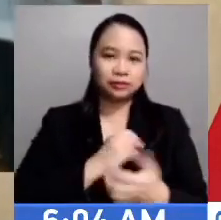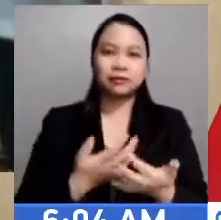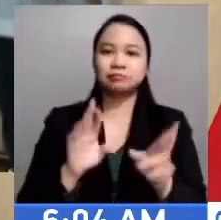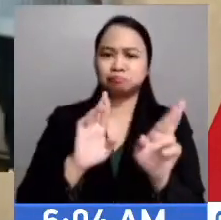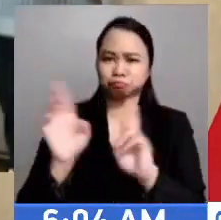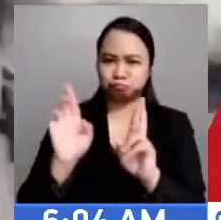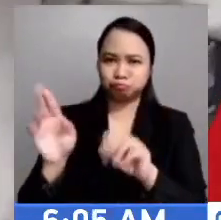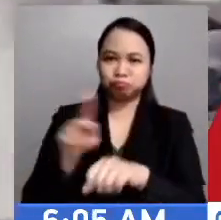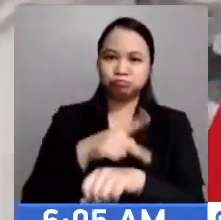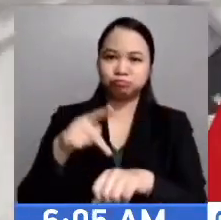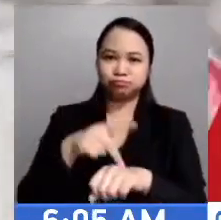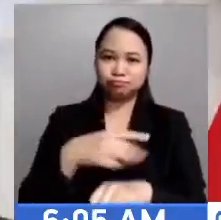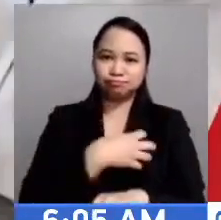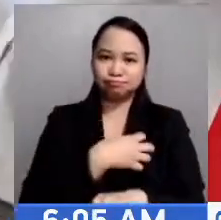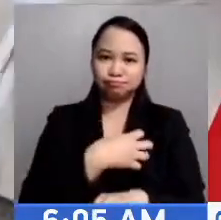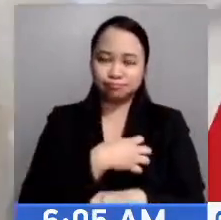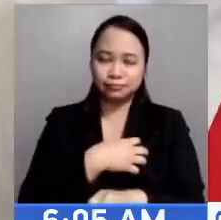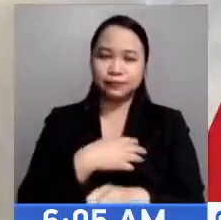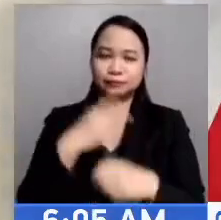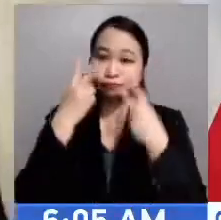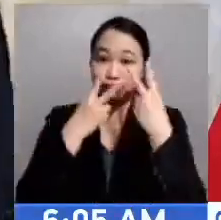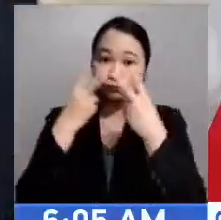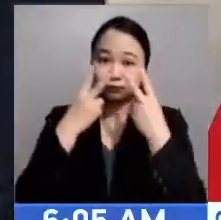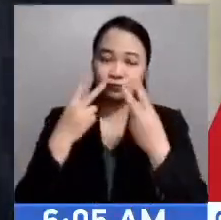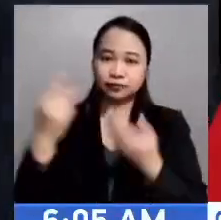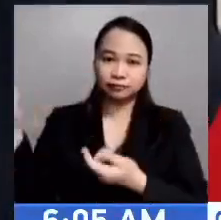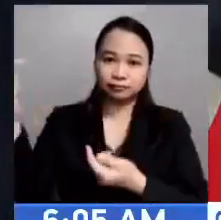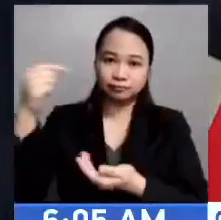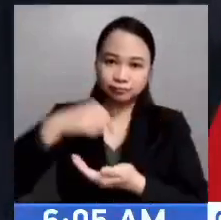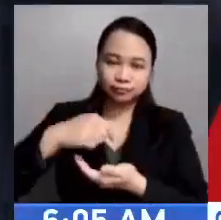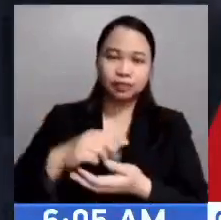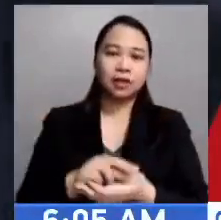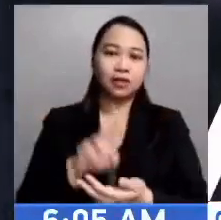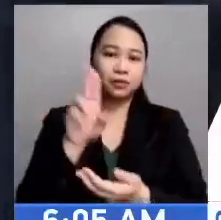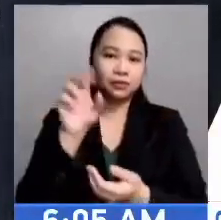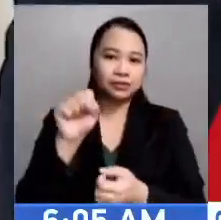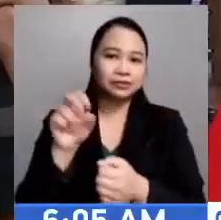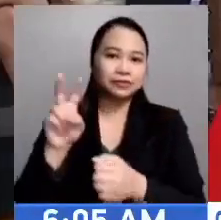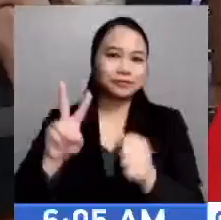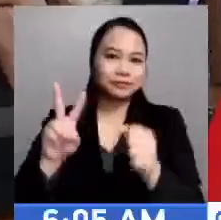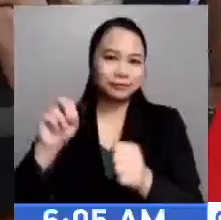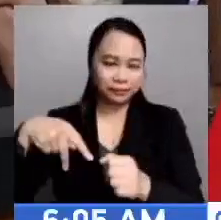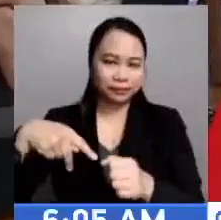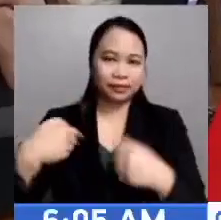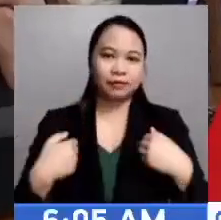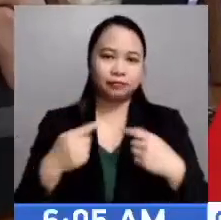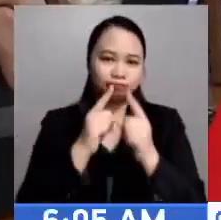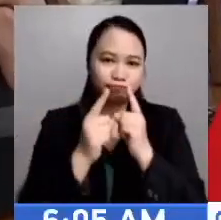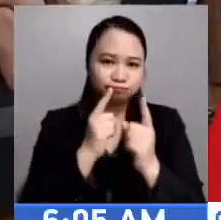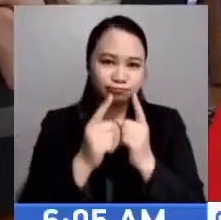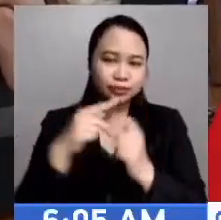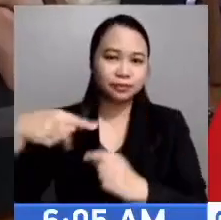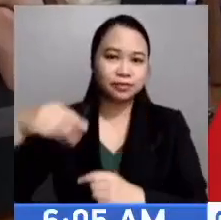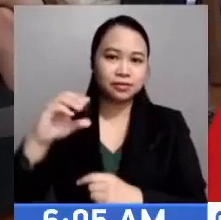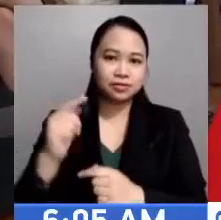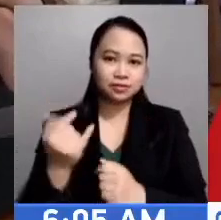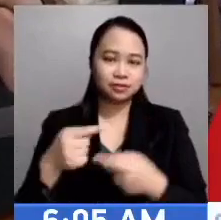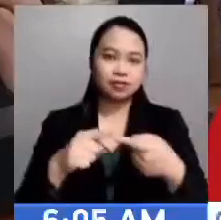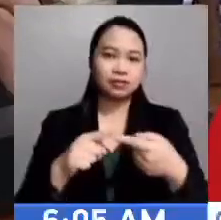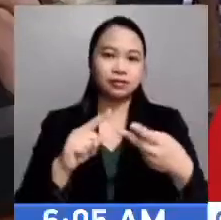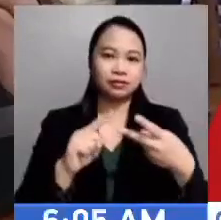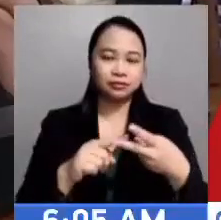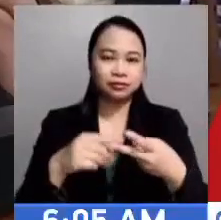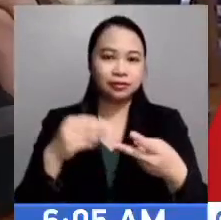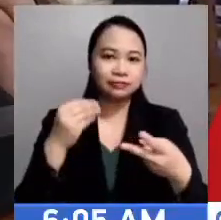ng U.S. Vice President. Kakausapin ni Harris ang PCG, mga mangingisda at mga residente roon. Bukod sa issue sa South China